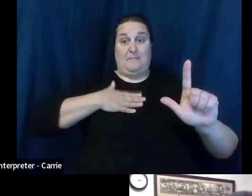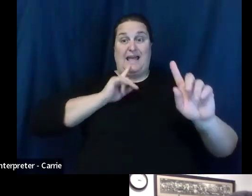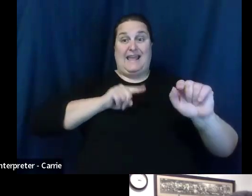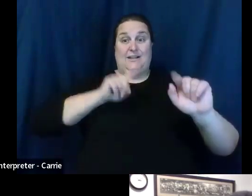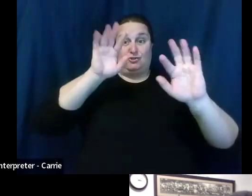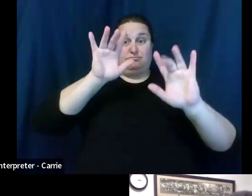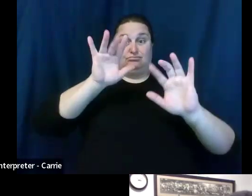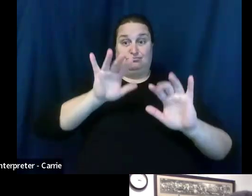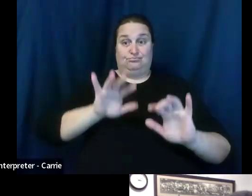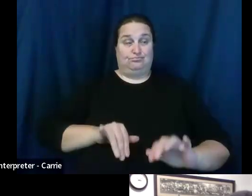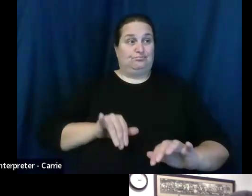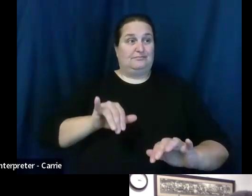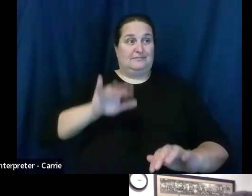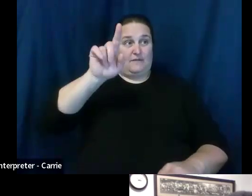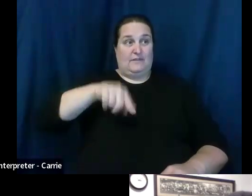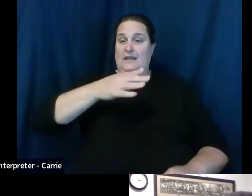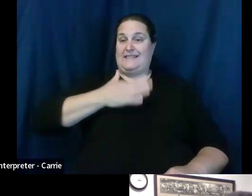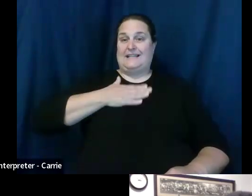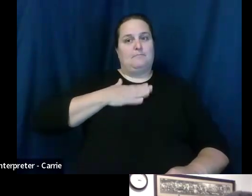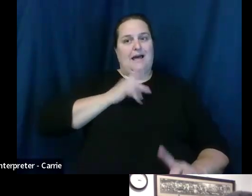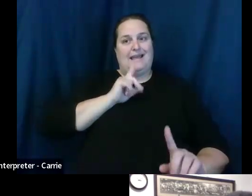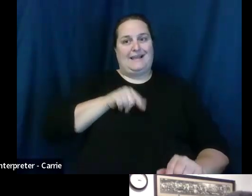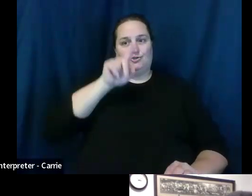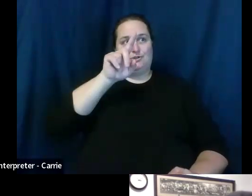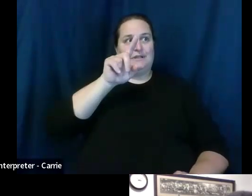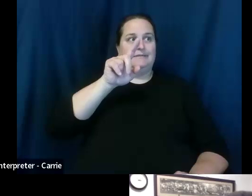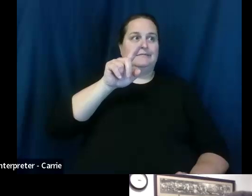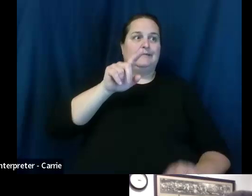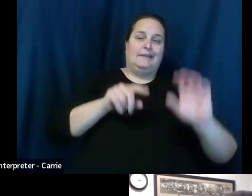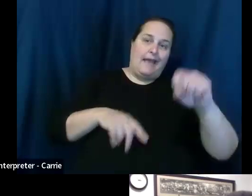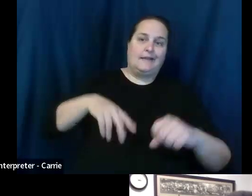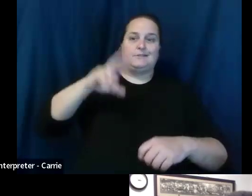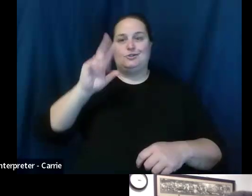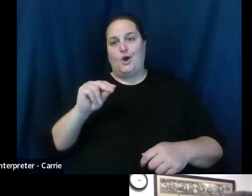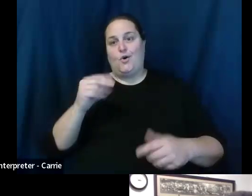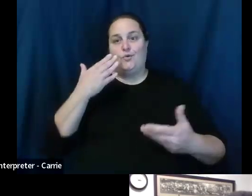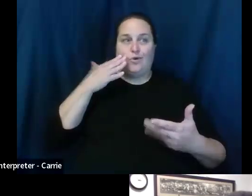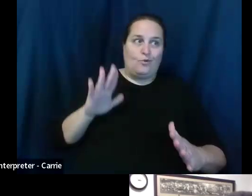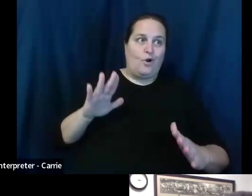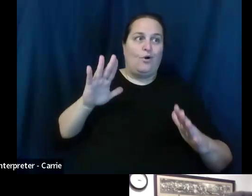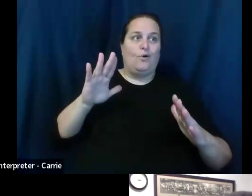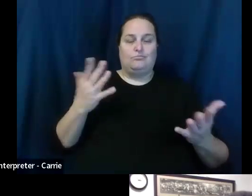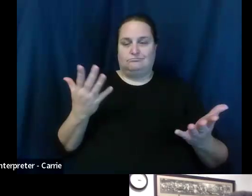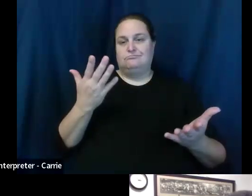hour. So my answers for my alert and warning assessment and those action steps,